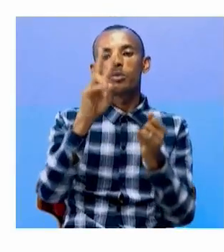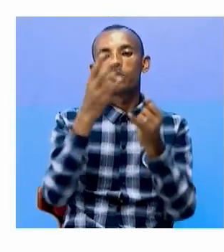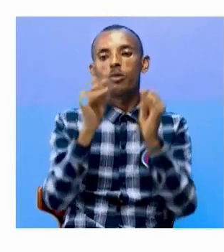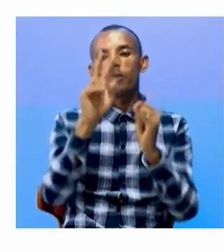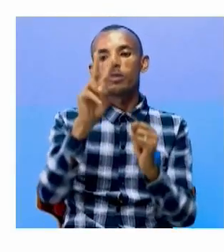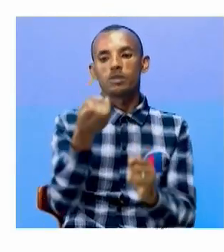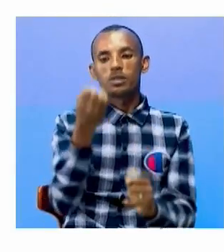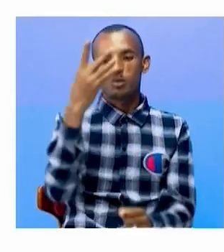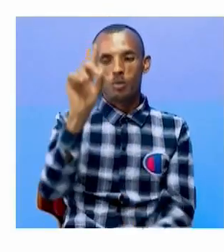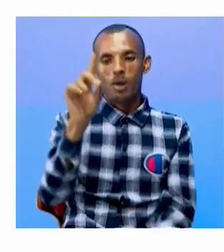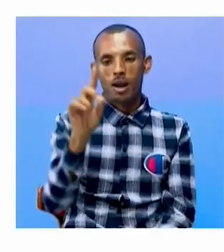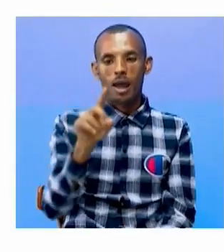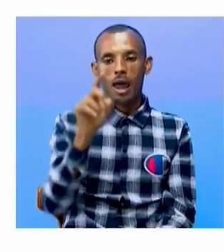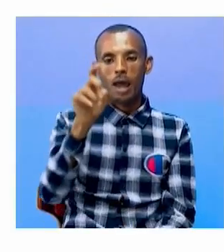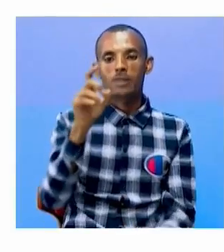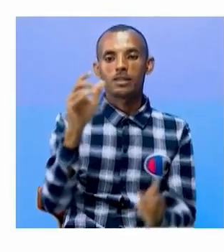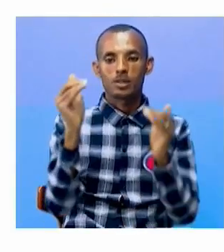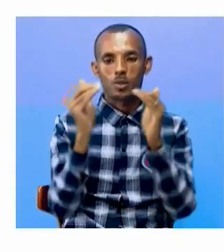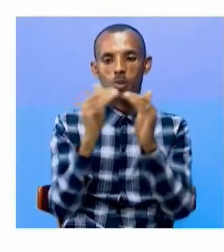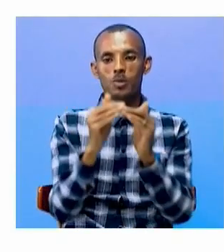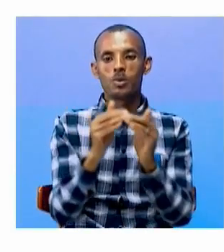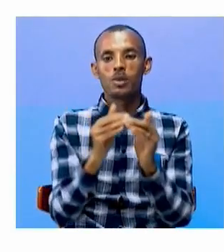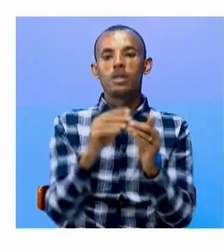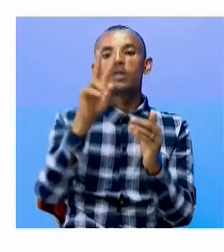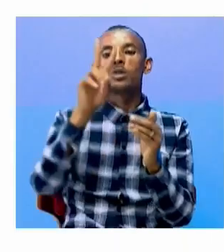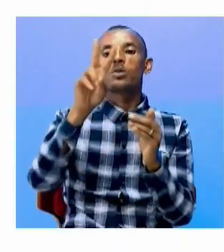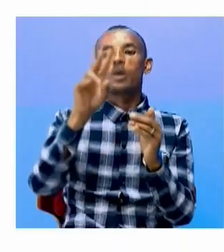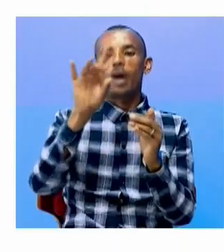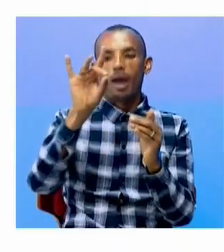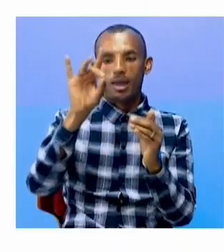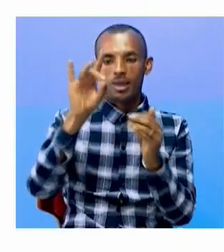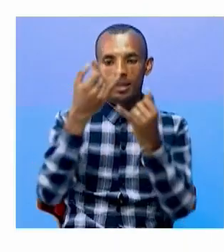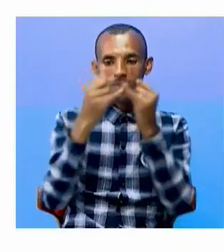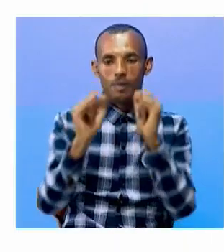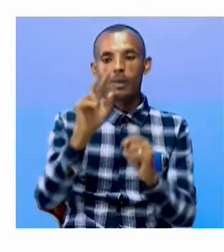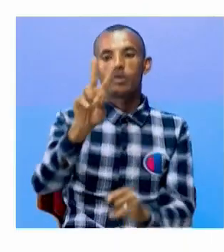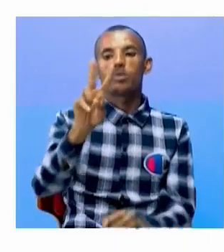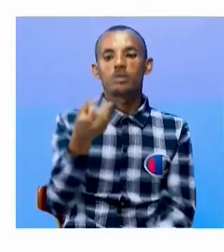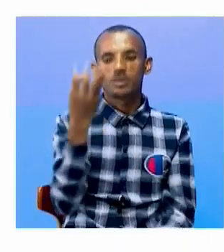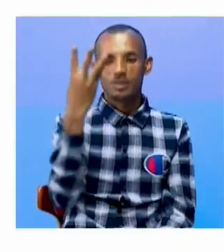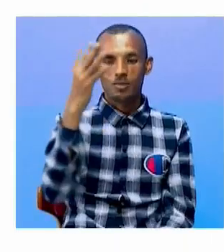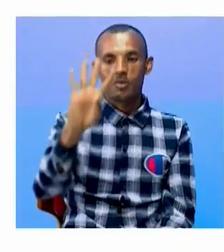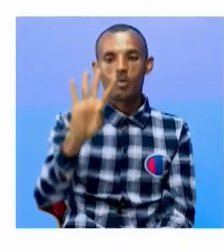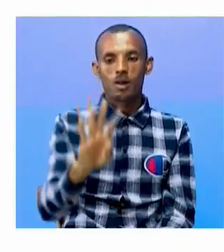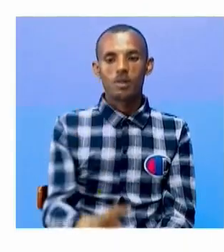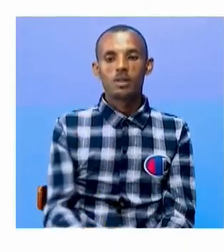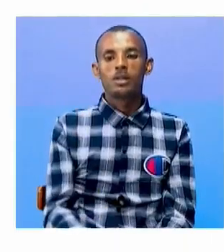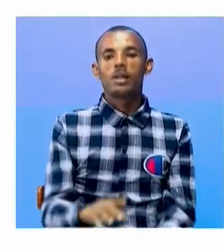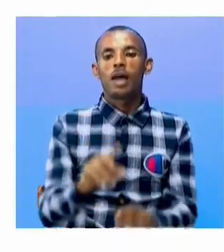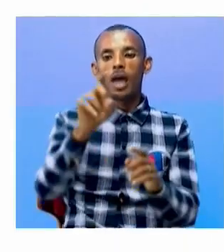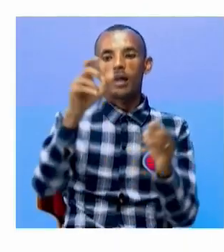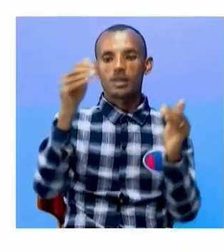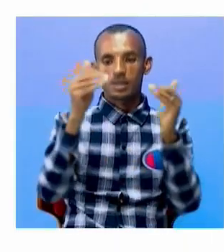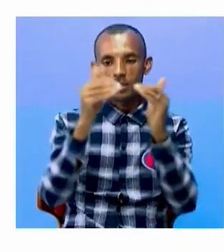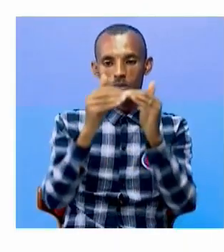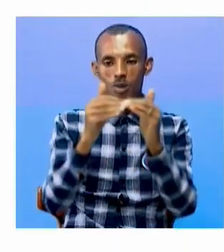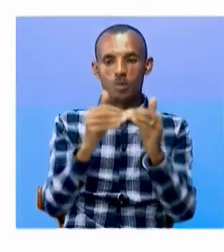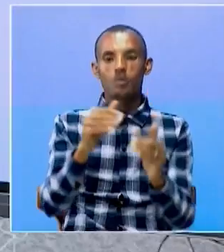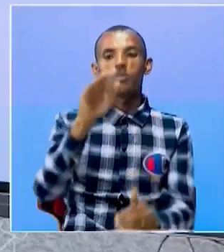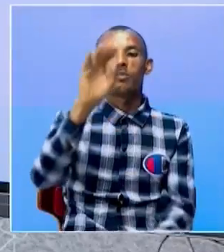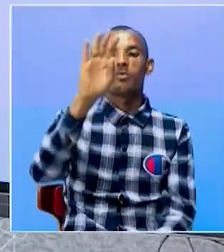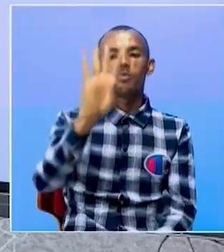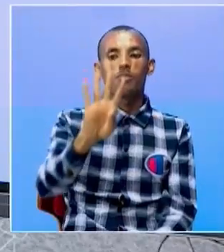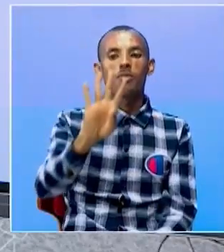you will have only x here, and on the other side, 8 divided by 2 is 4, so the answer will be it